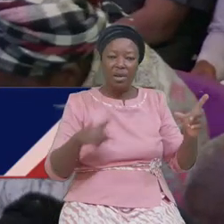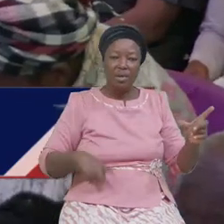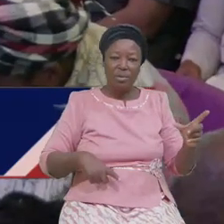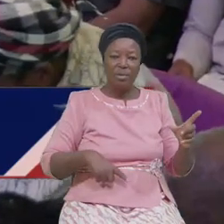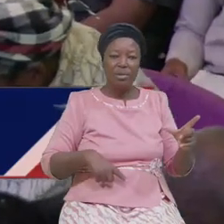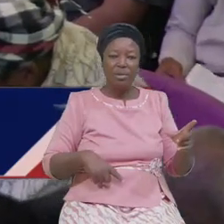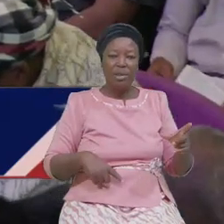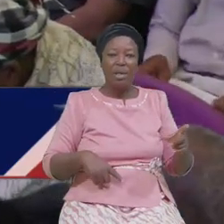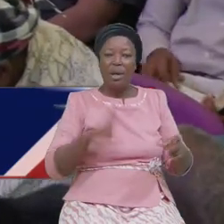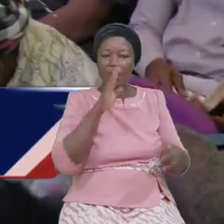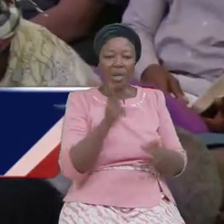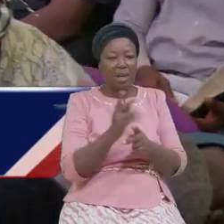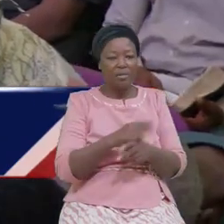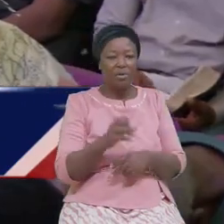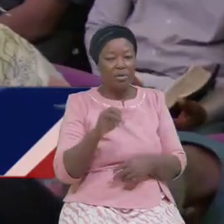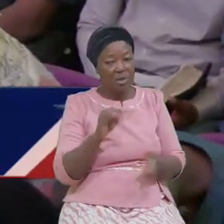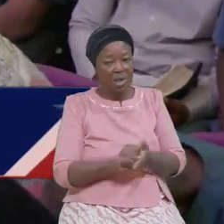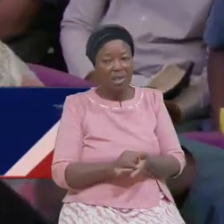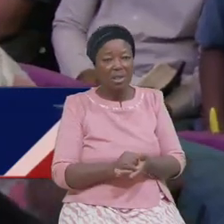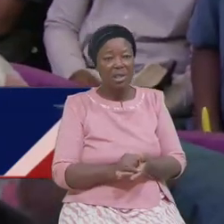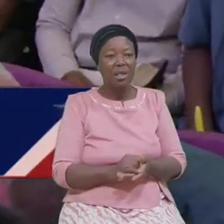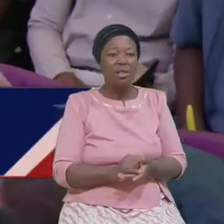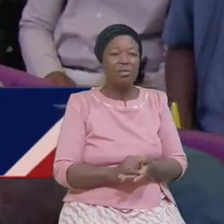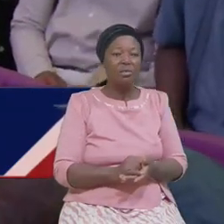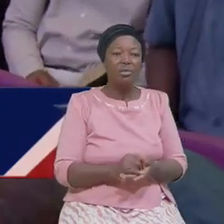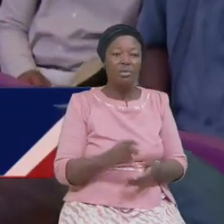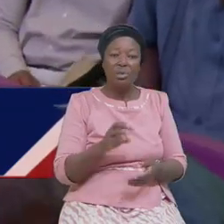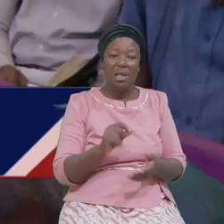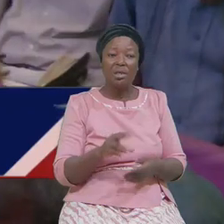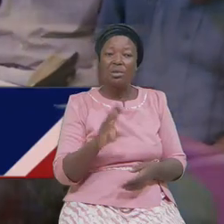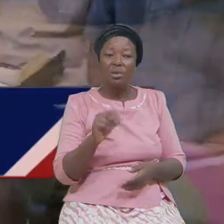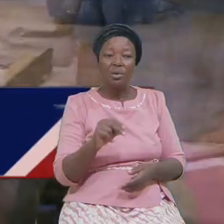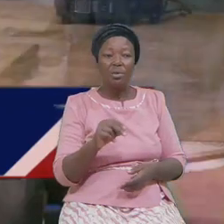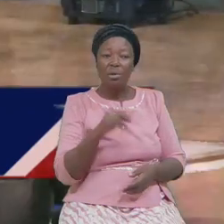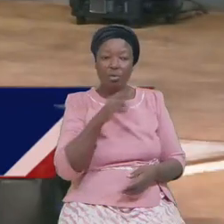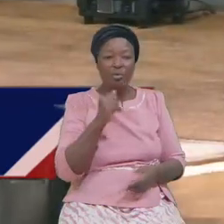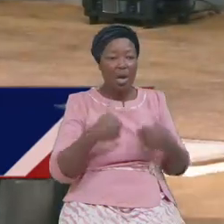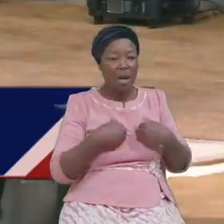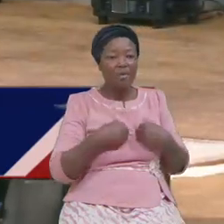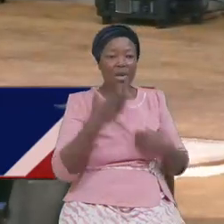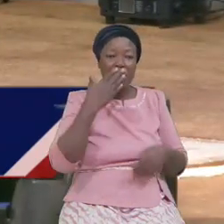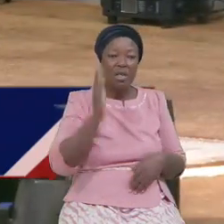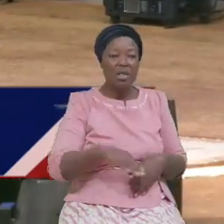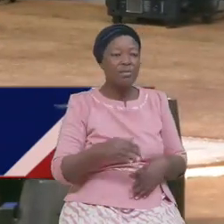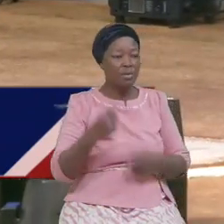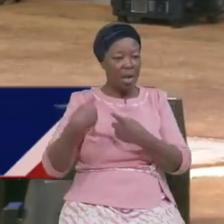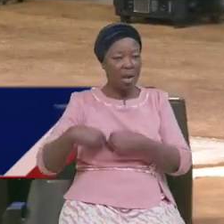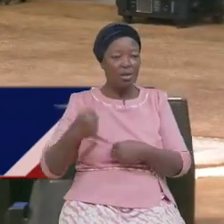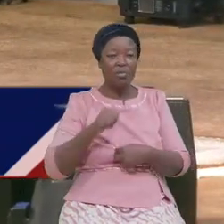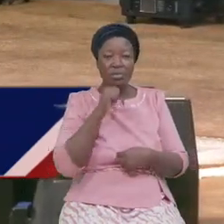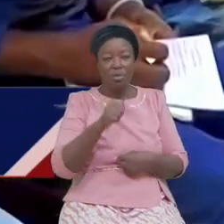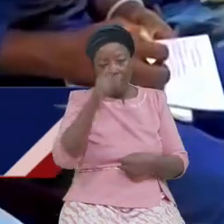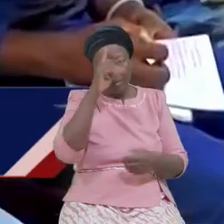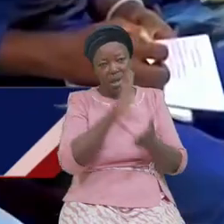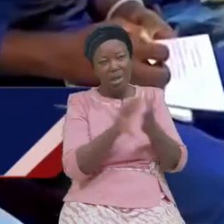brethren. Lest there be in any of you an evil heart of unbelief